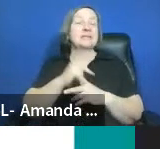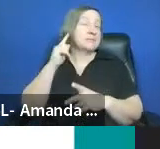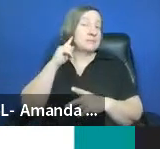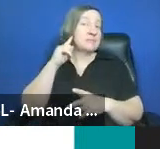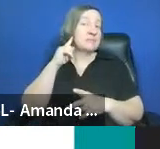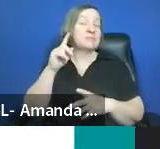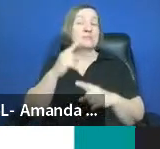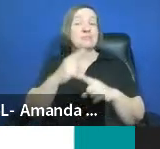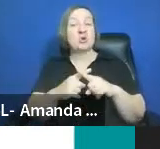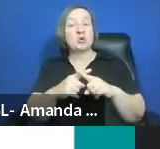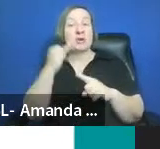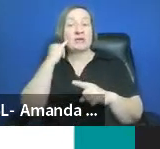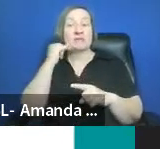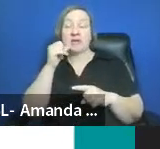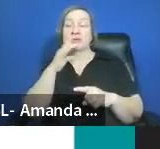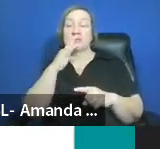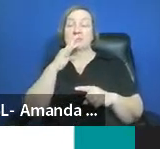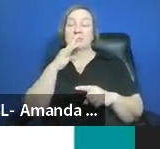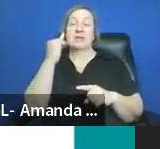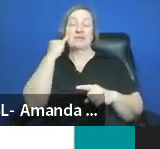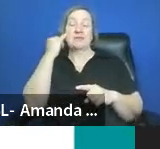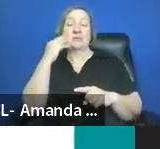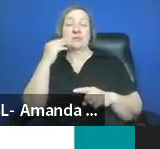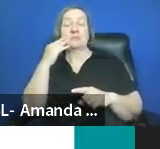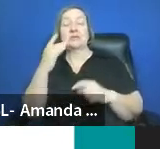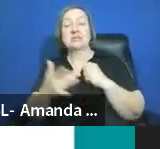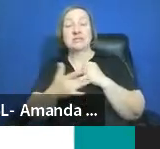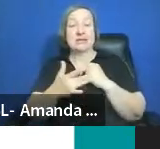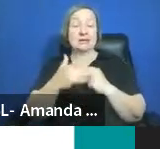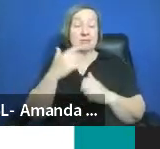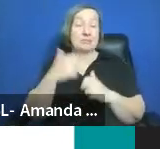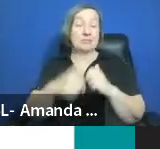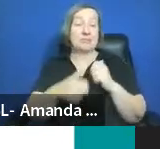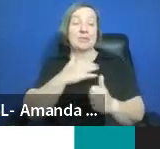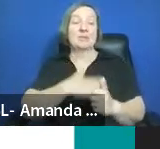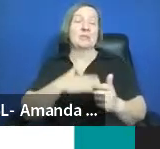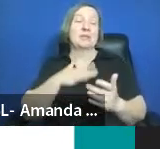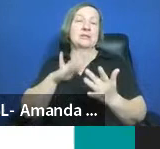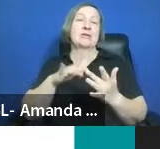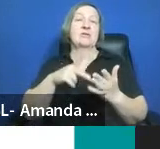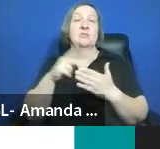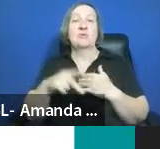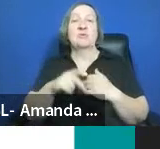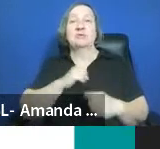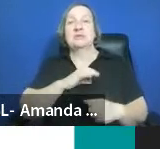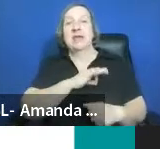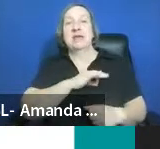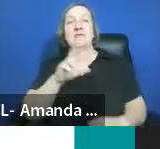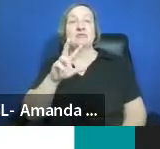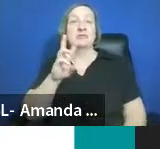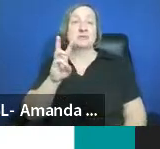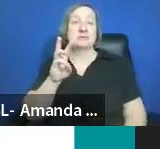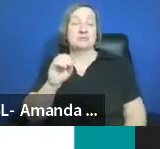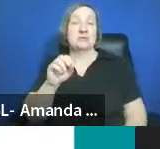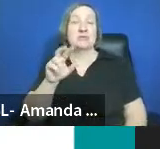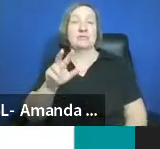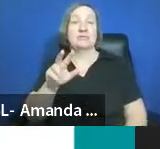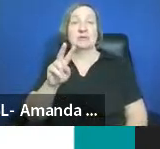not speaking. If you experience technical difficulties, please contact program staff at